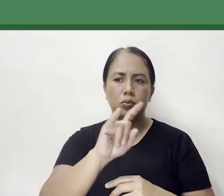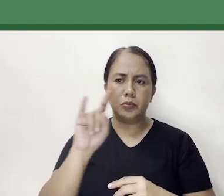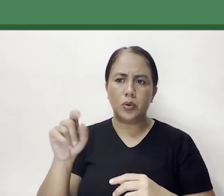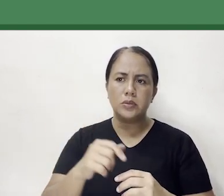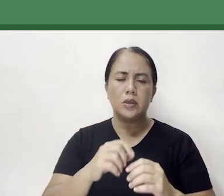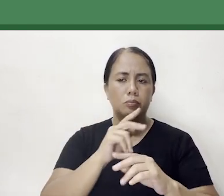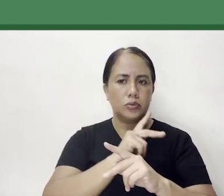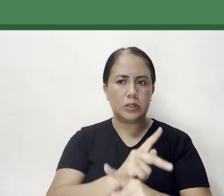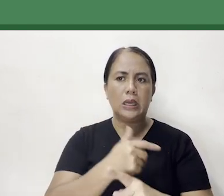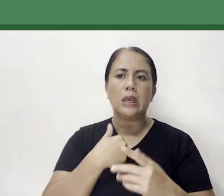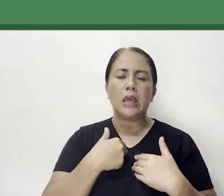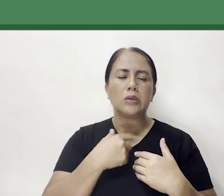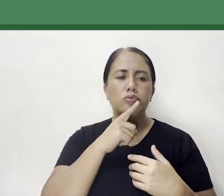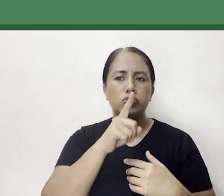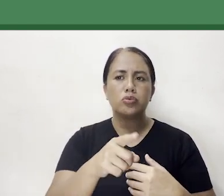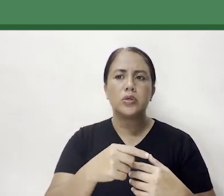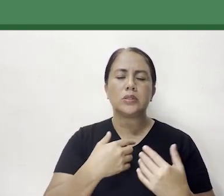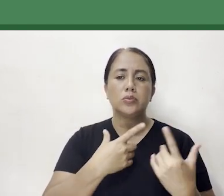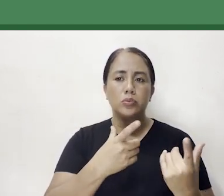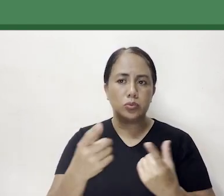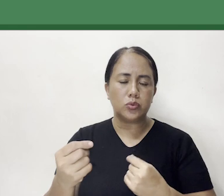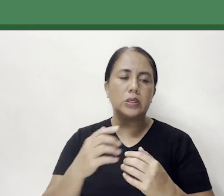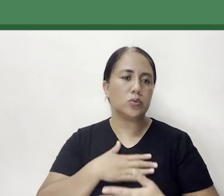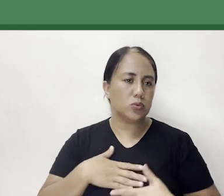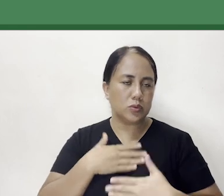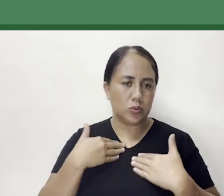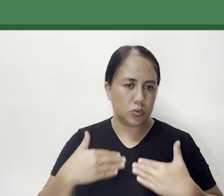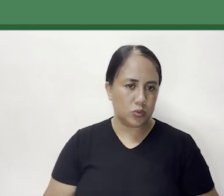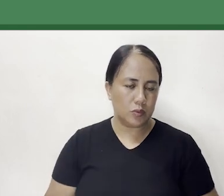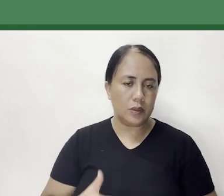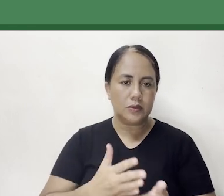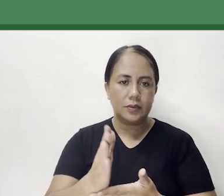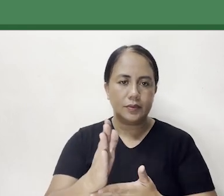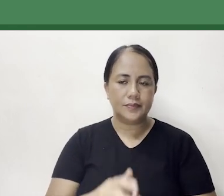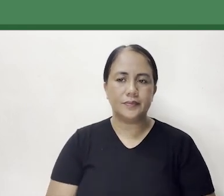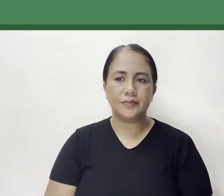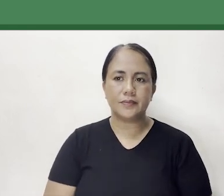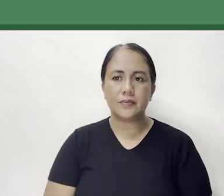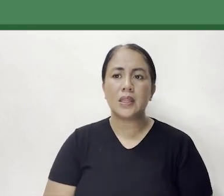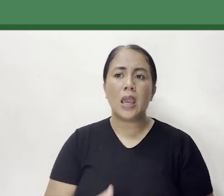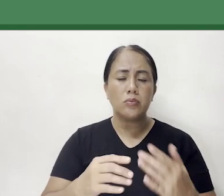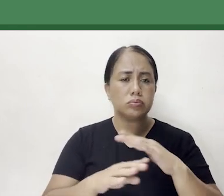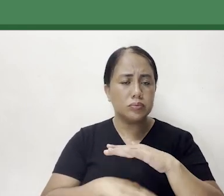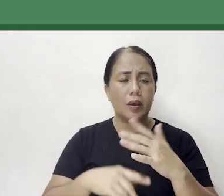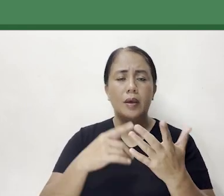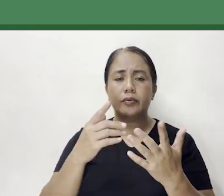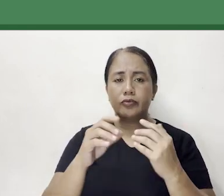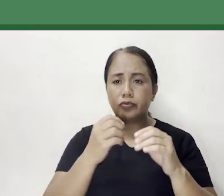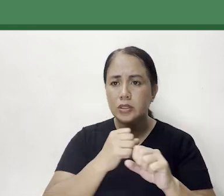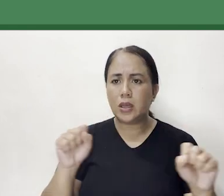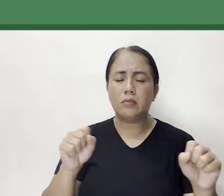to promote, protect, and ensure the exercise and enjoyment of all human rights and